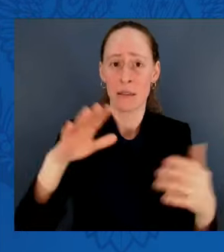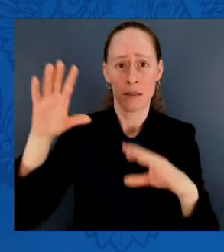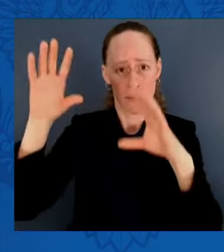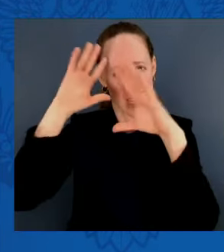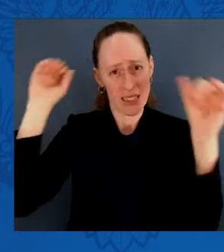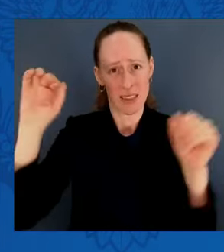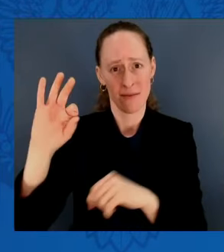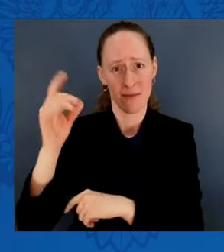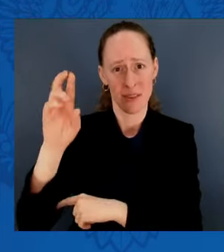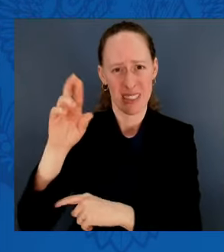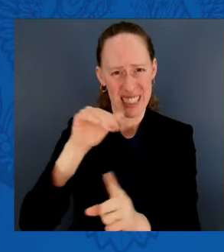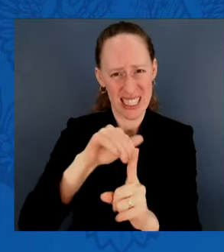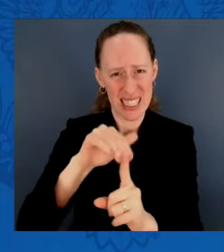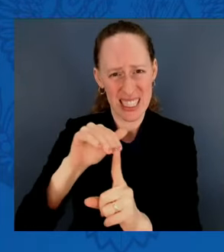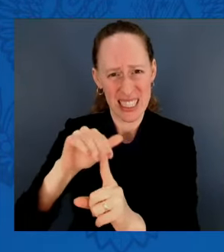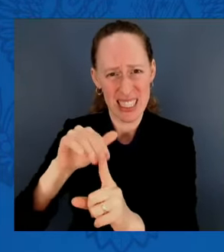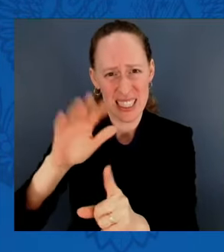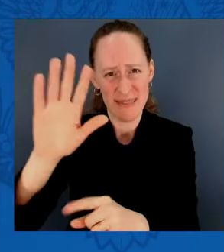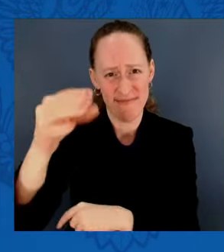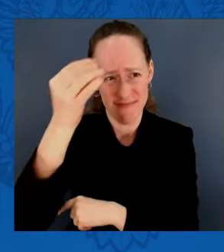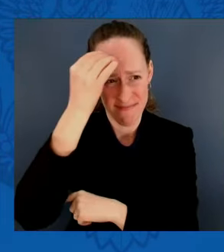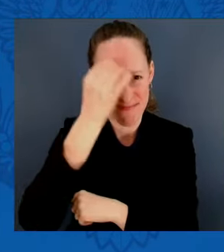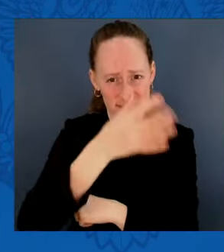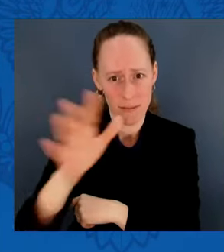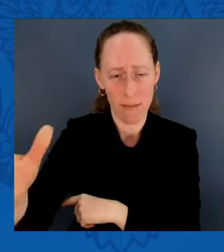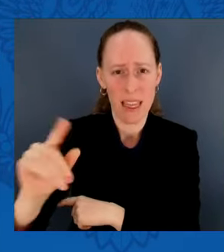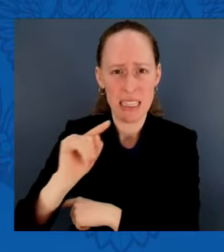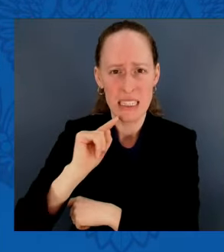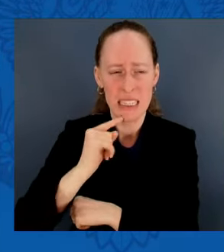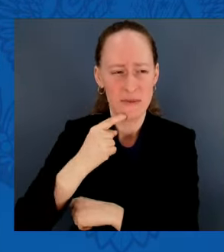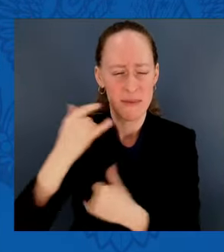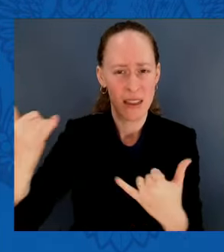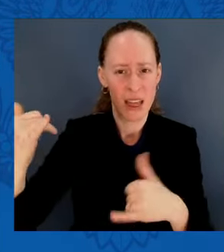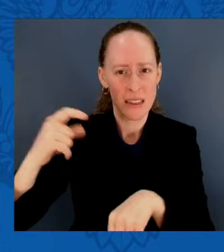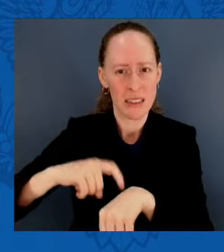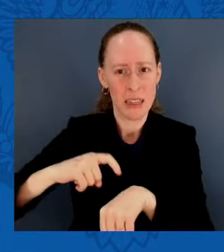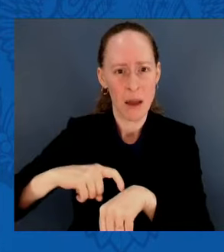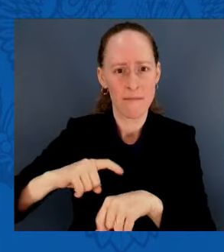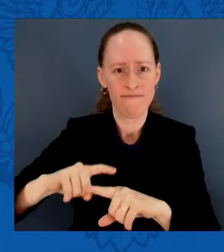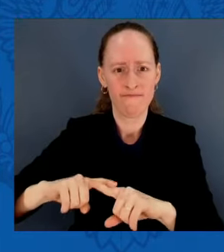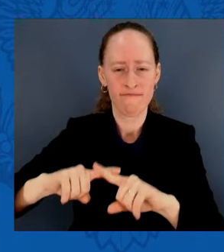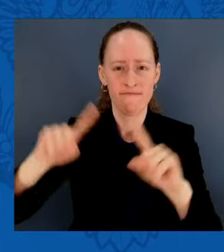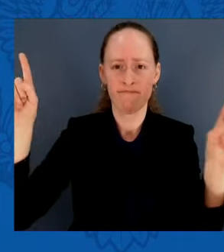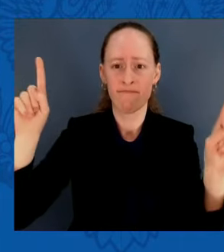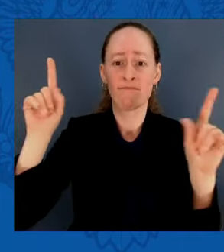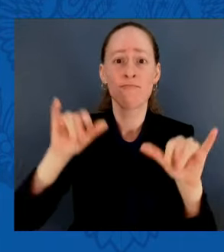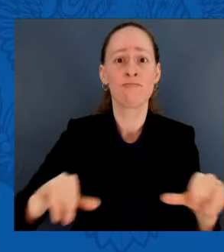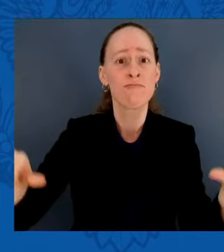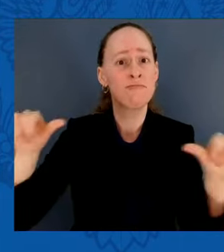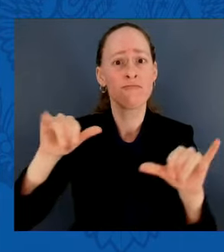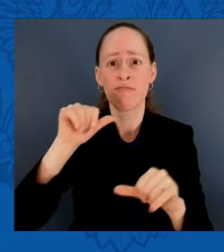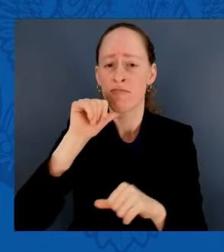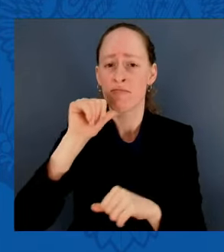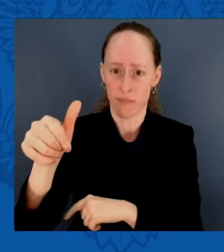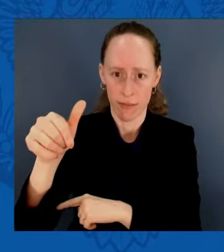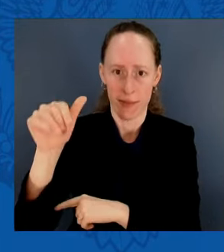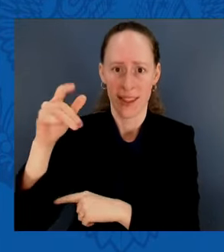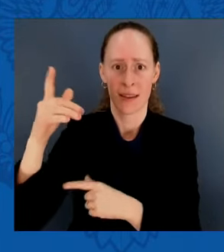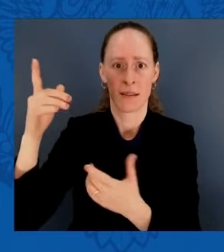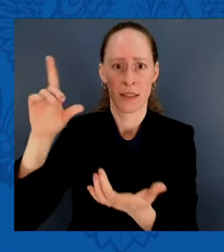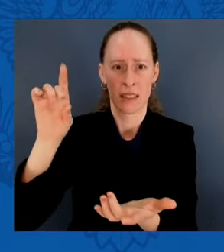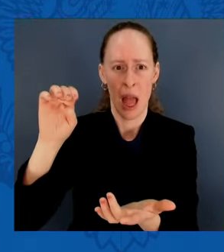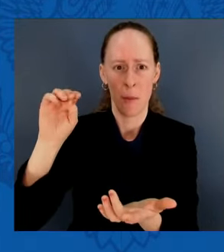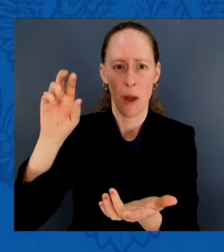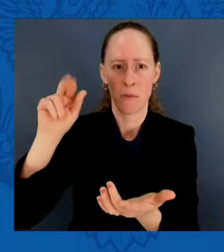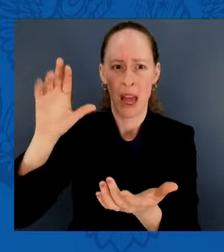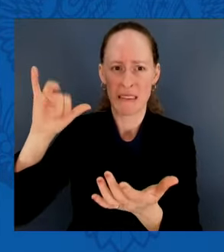time. Freedom and democracy were under assault in the world. Tonight, I come to this same chamber